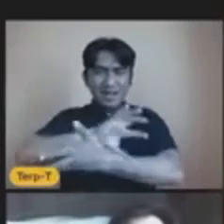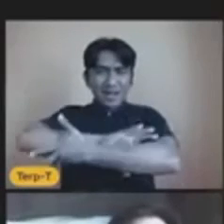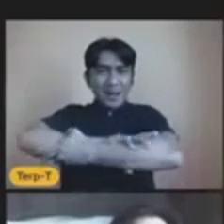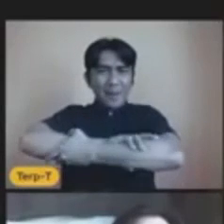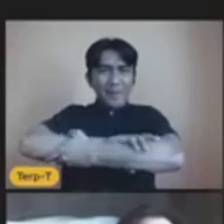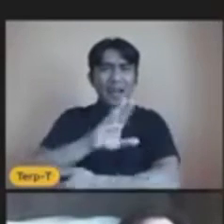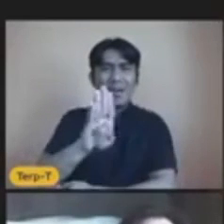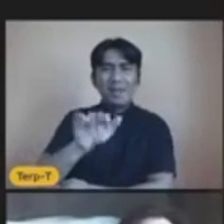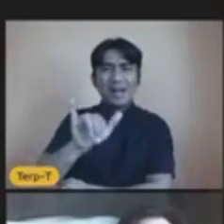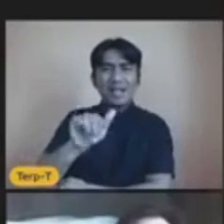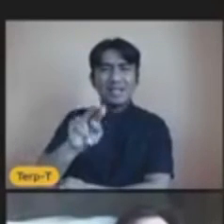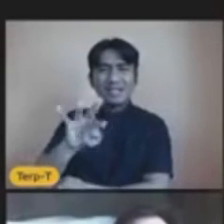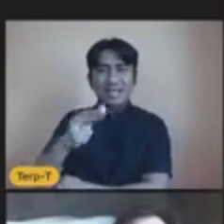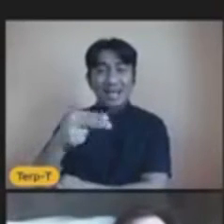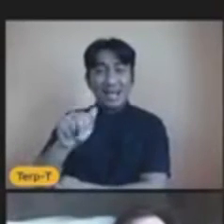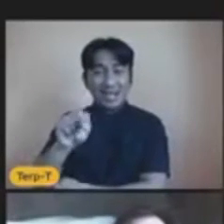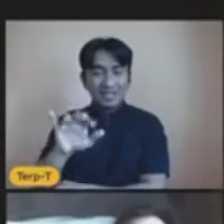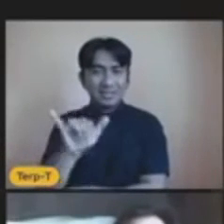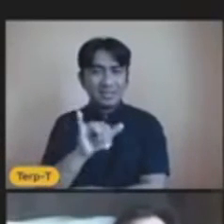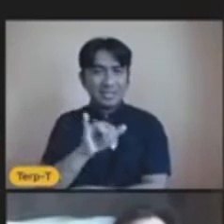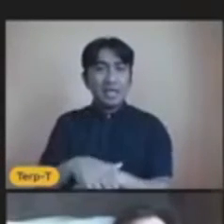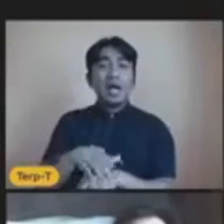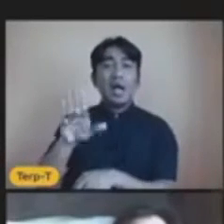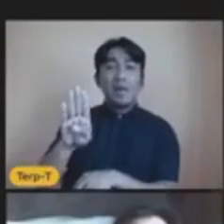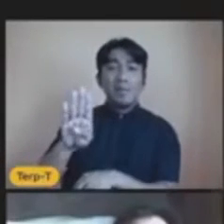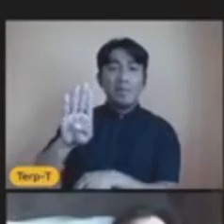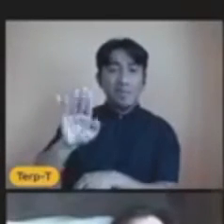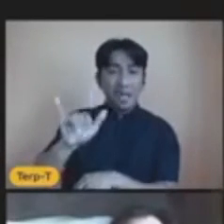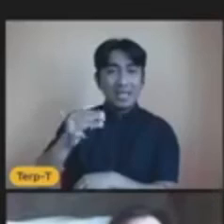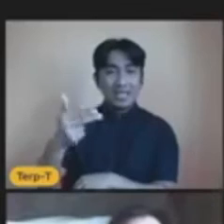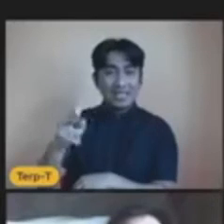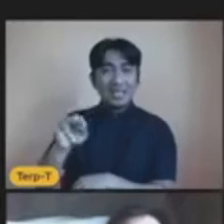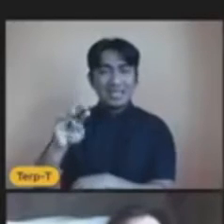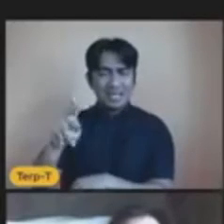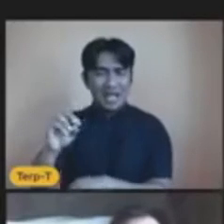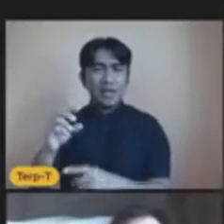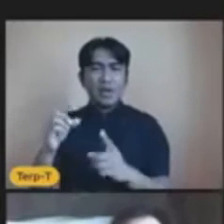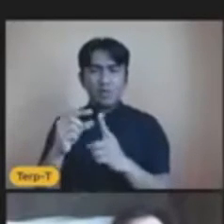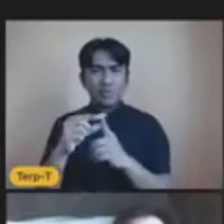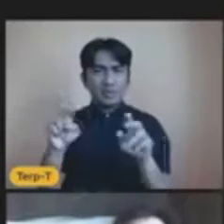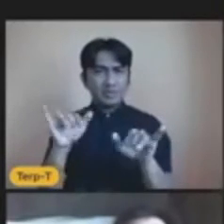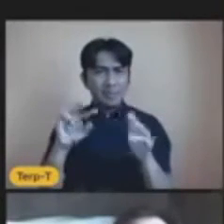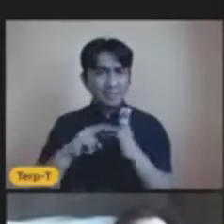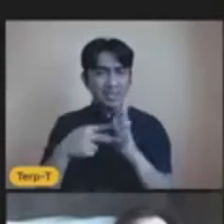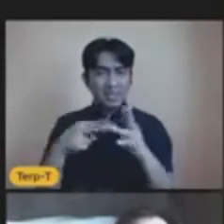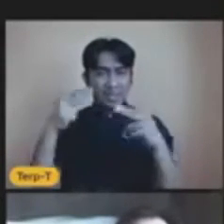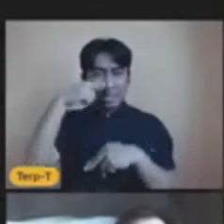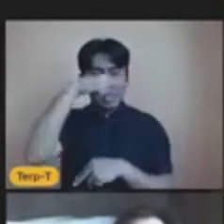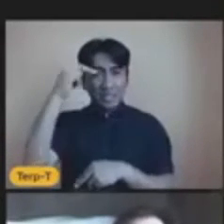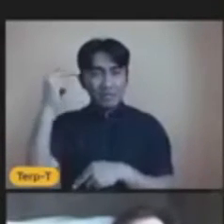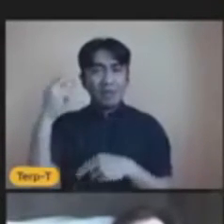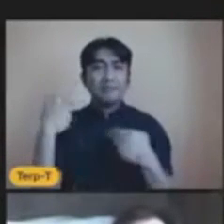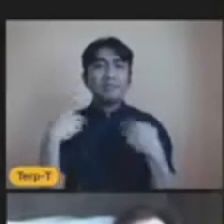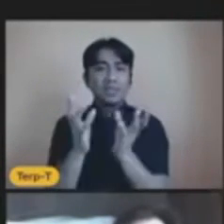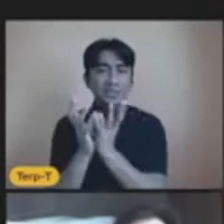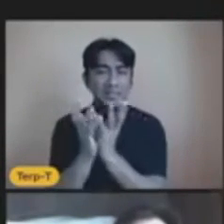slide. Yung bayanihan na word, from the word bayani is hero, we can create caring communities for our